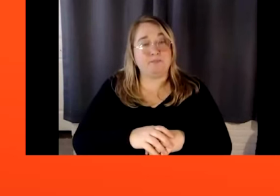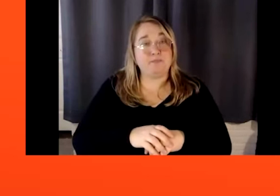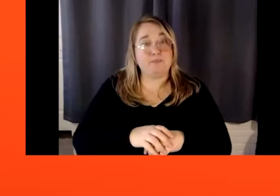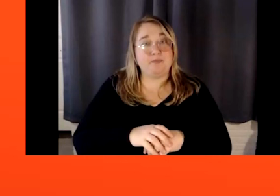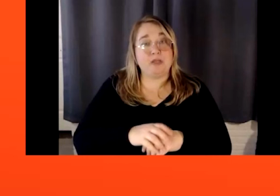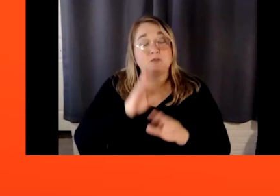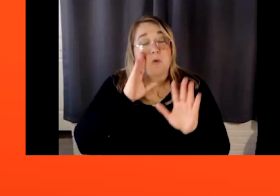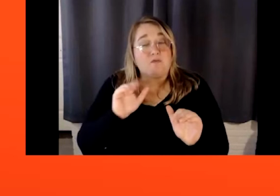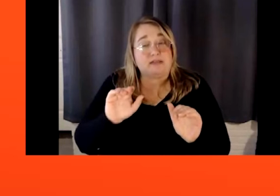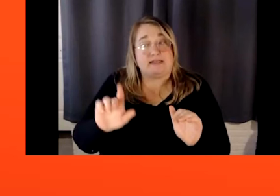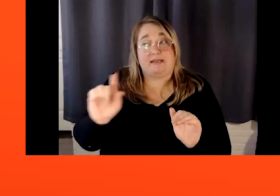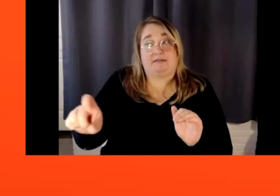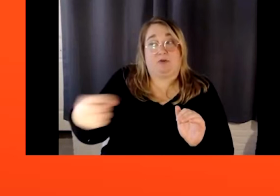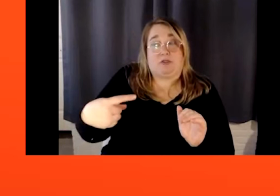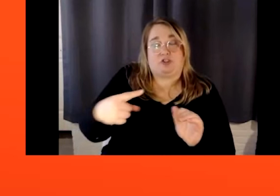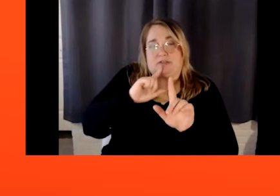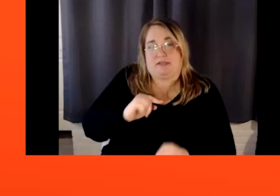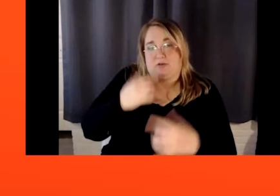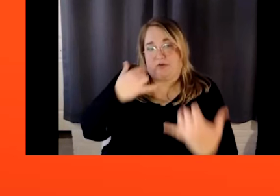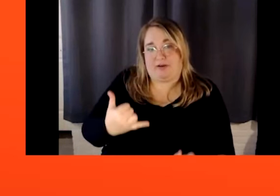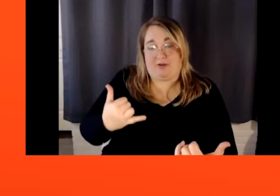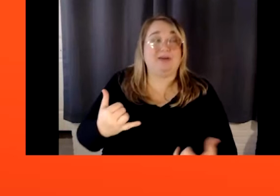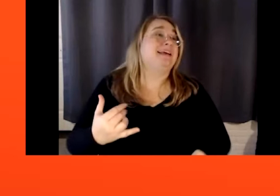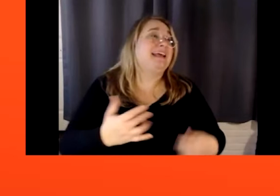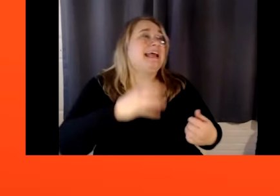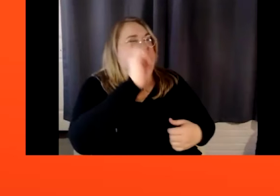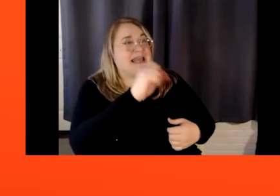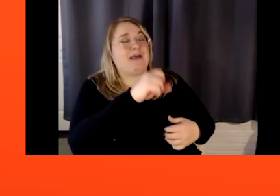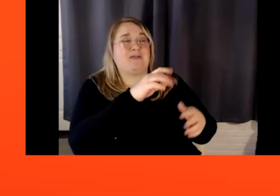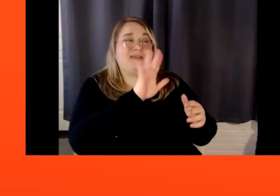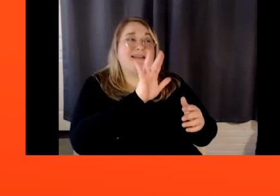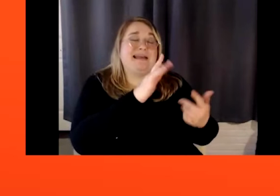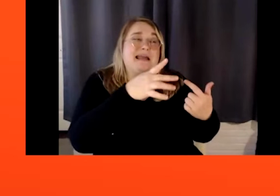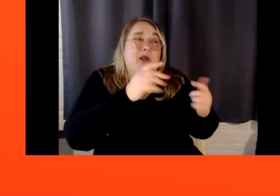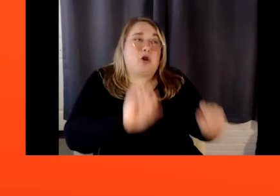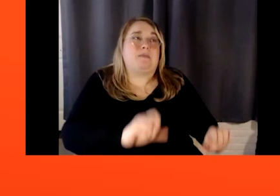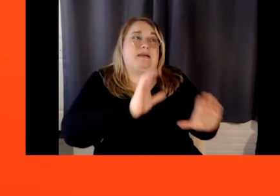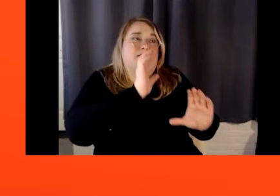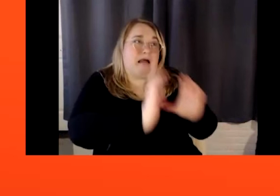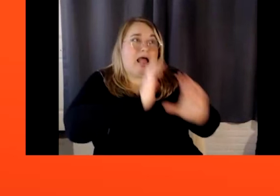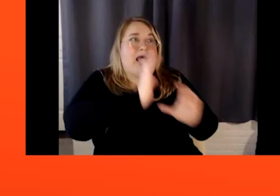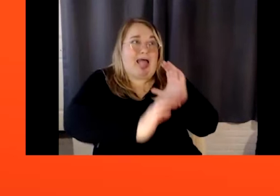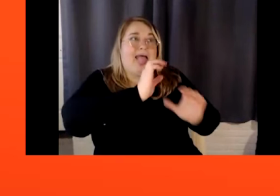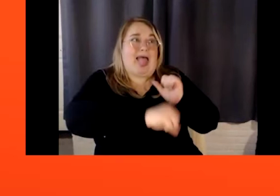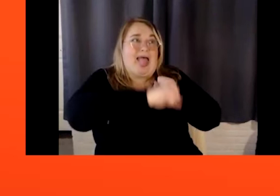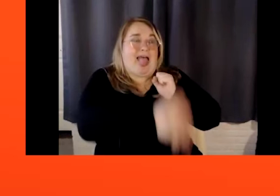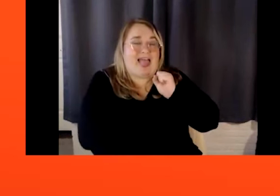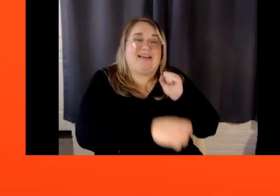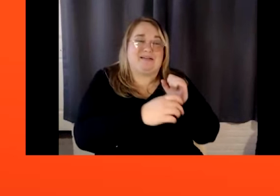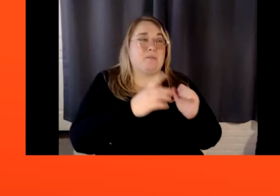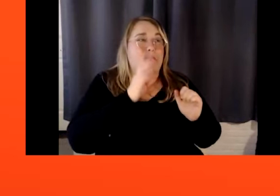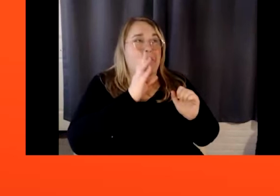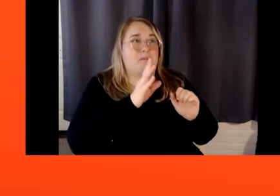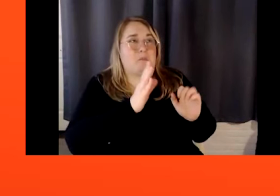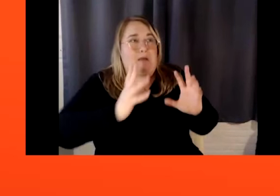But I think my first. It's a long conversation though. Yeah. I'll take it now. Okay, so but think about 4 credit going